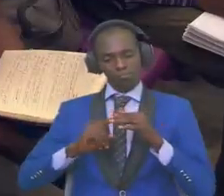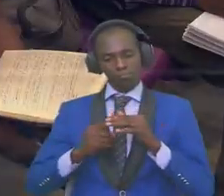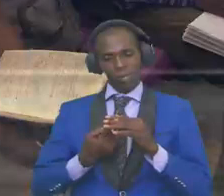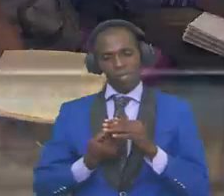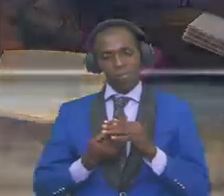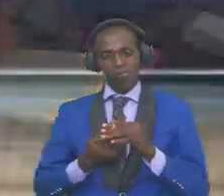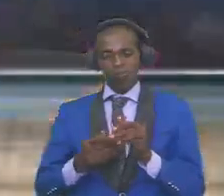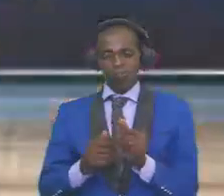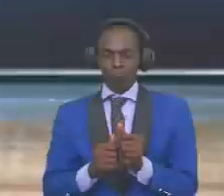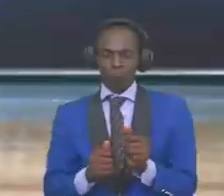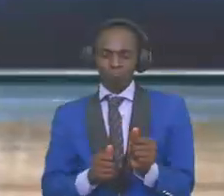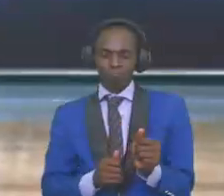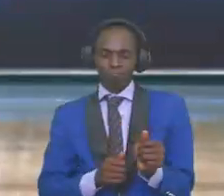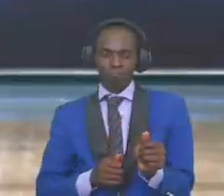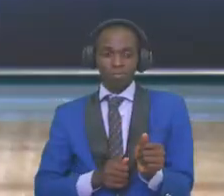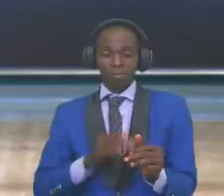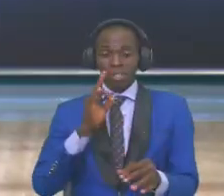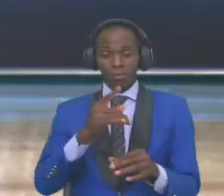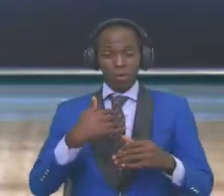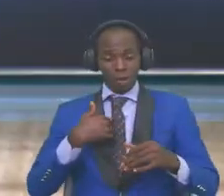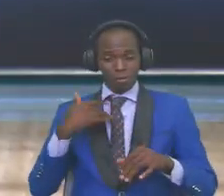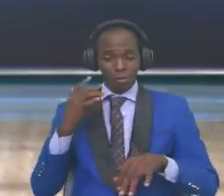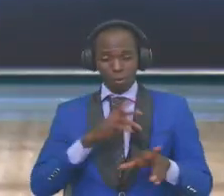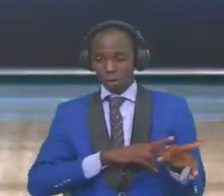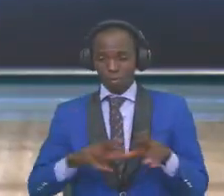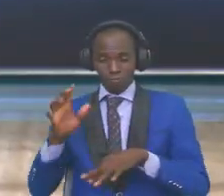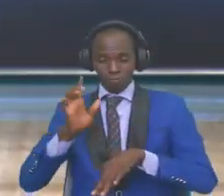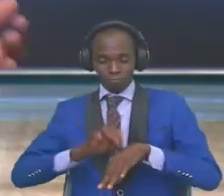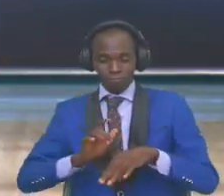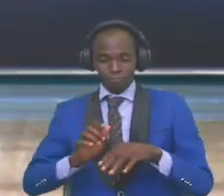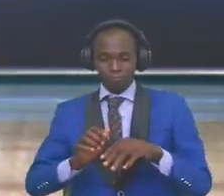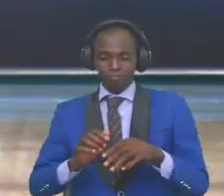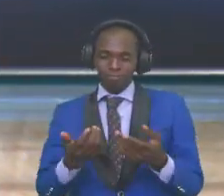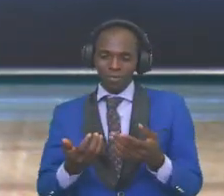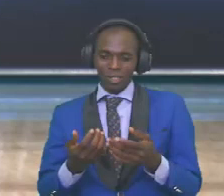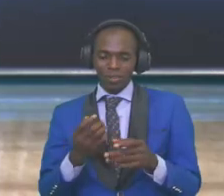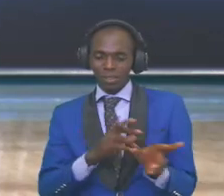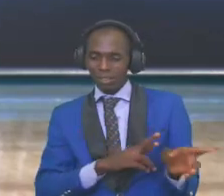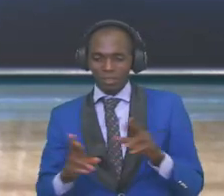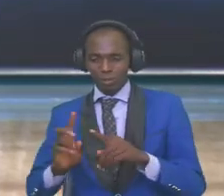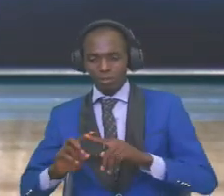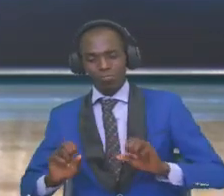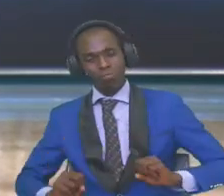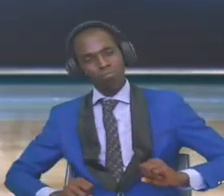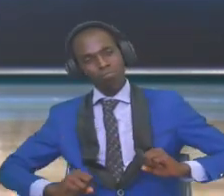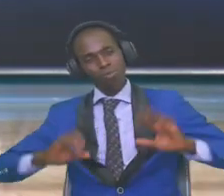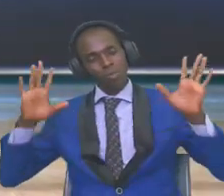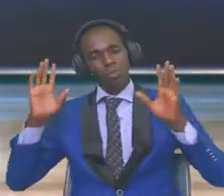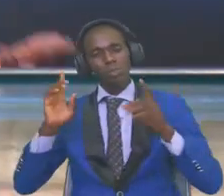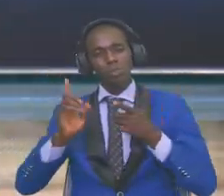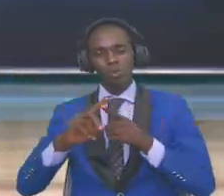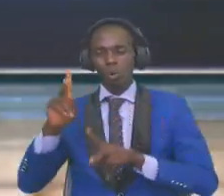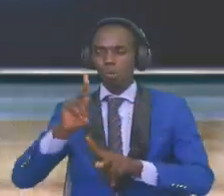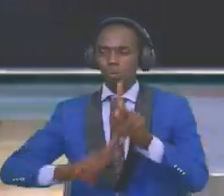if you have started dropping your conviction, if you have started bending to the opinions of men,